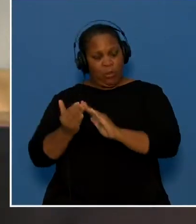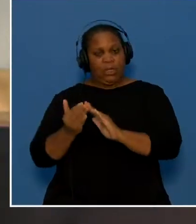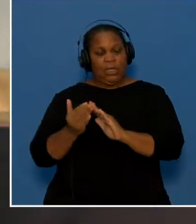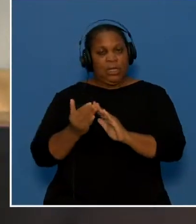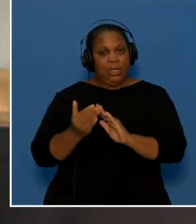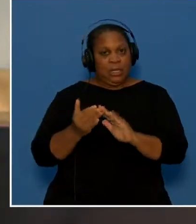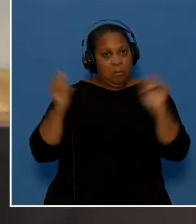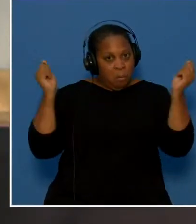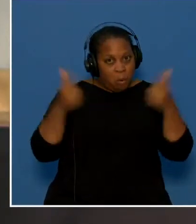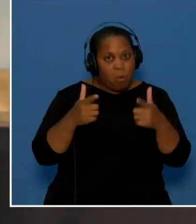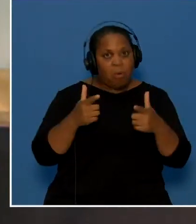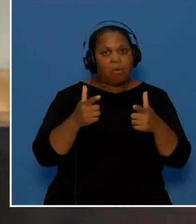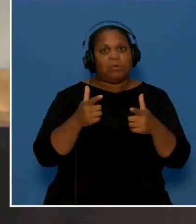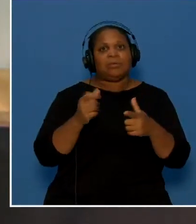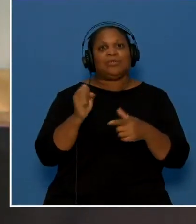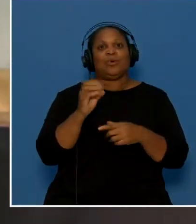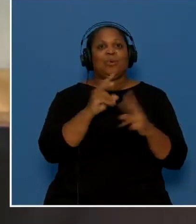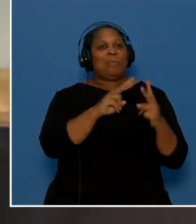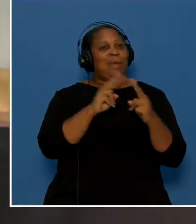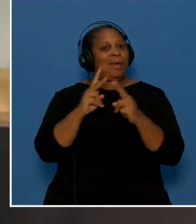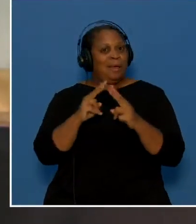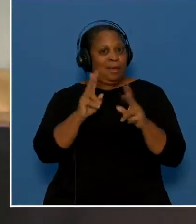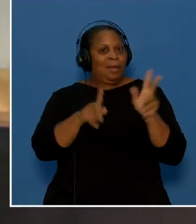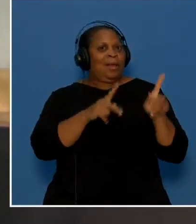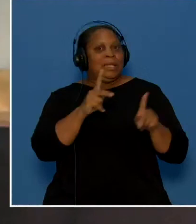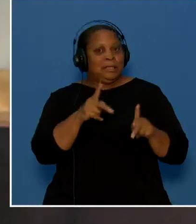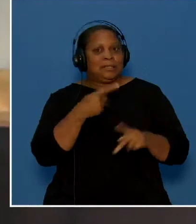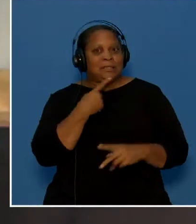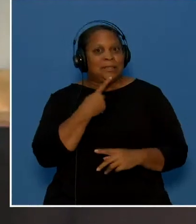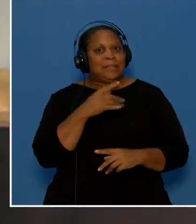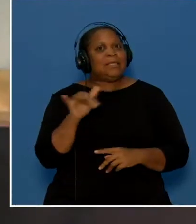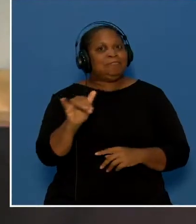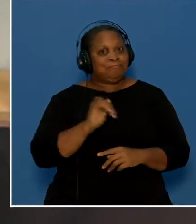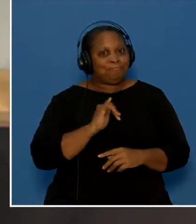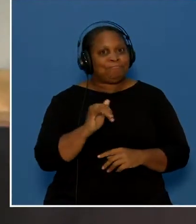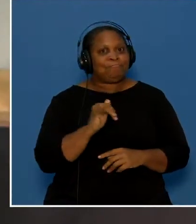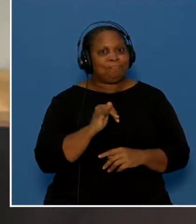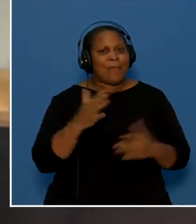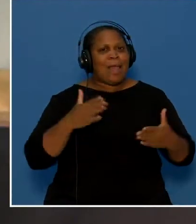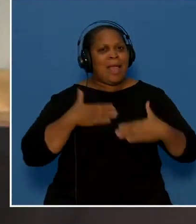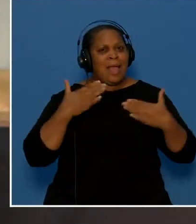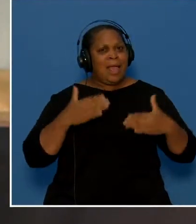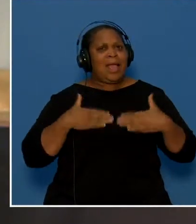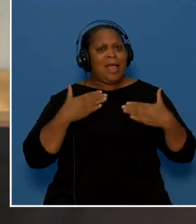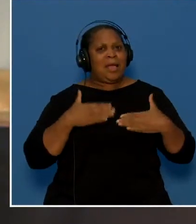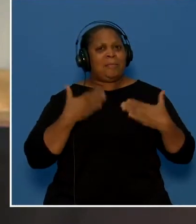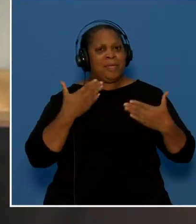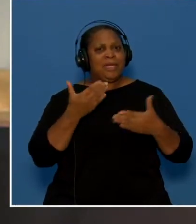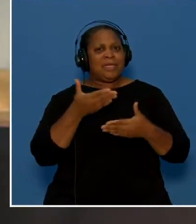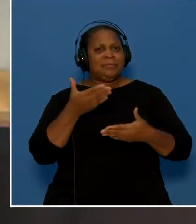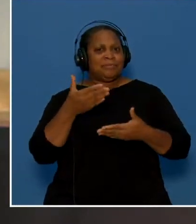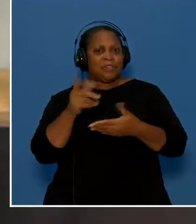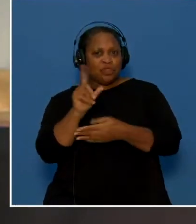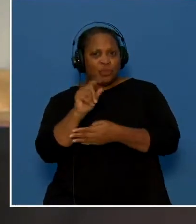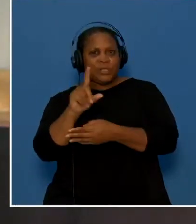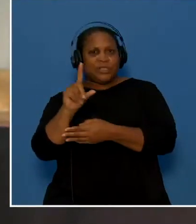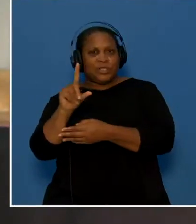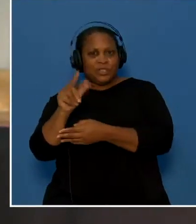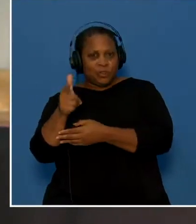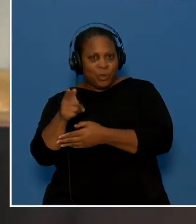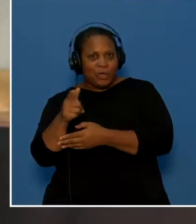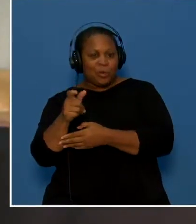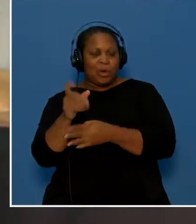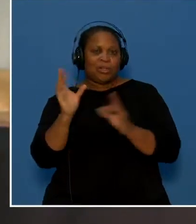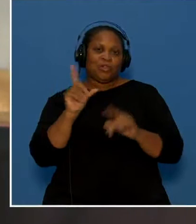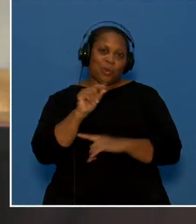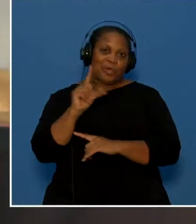in sharing my colleagues' sentiments, I too wish all of Bermuda a happy and healthy 2021. 2020 was very